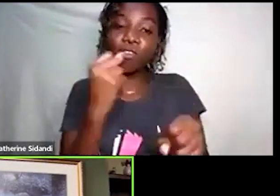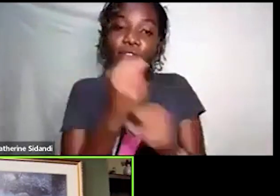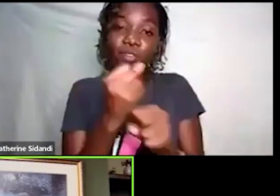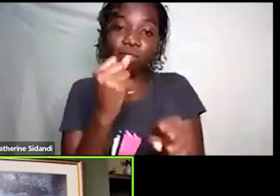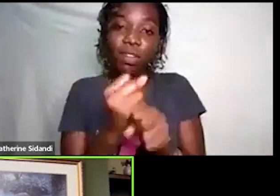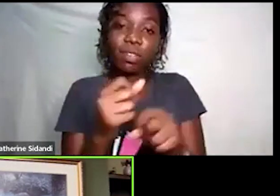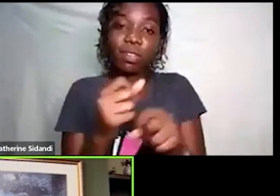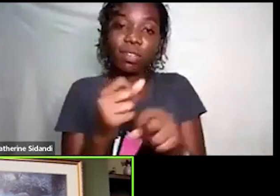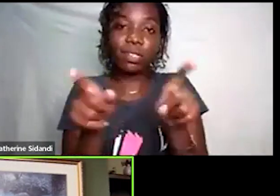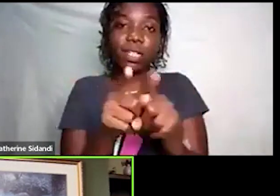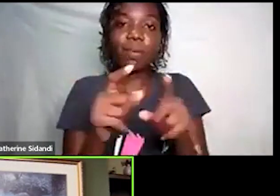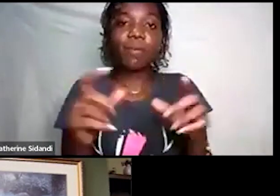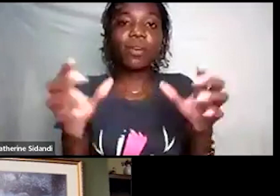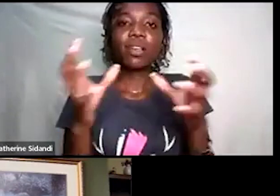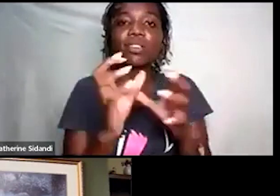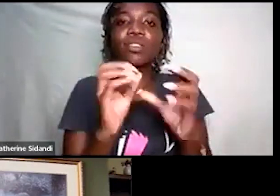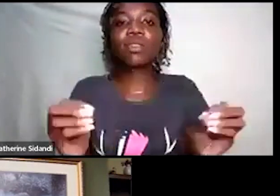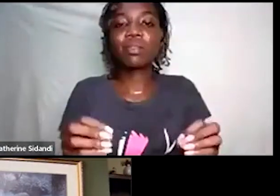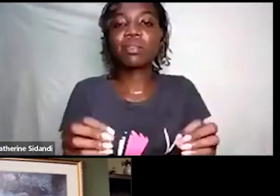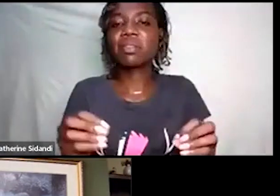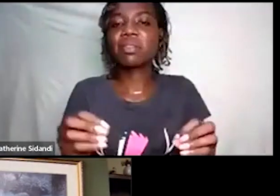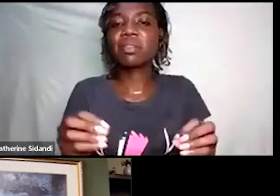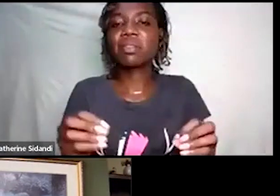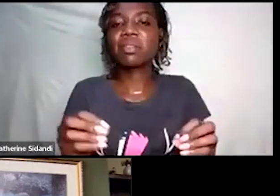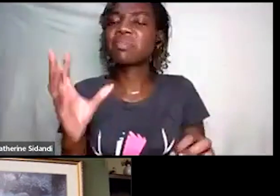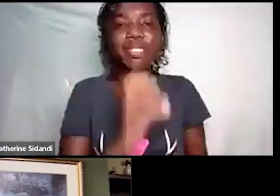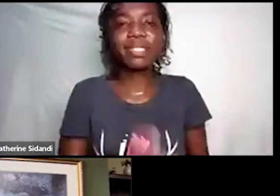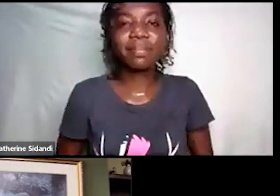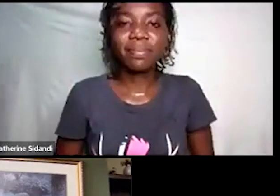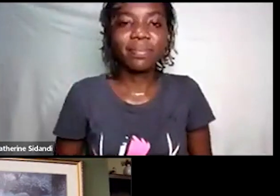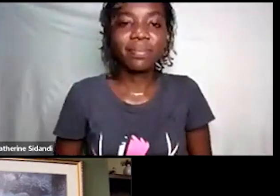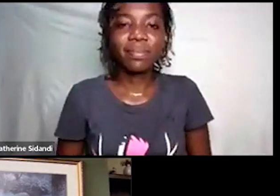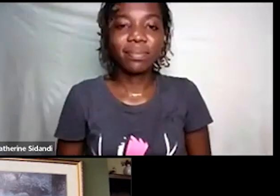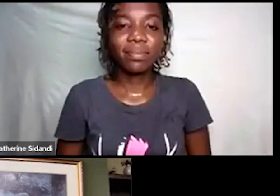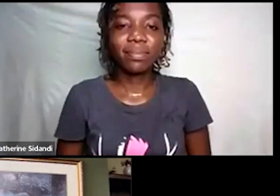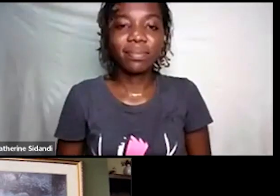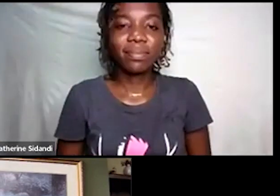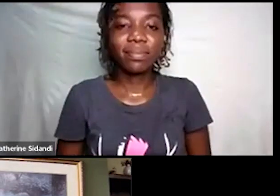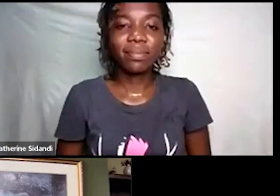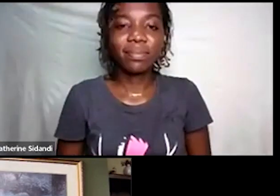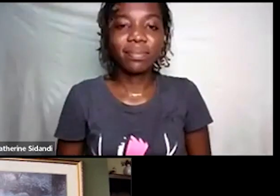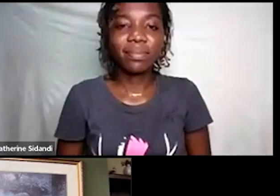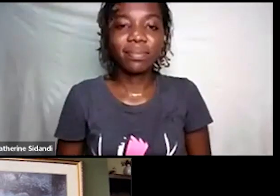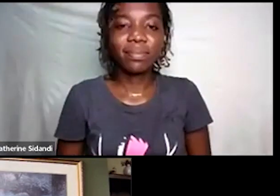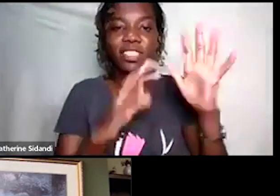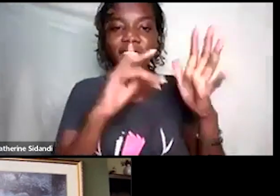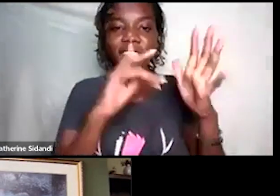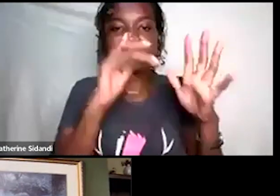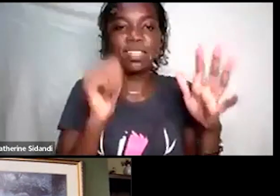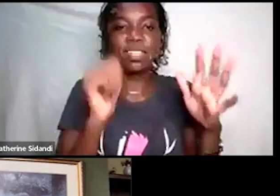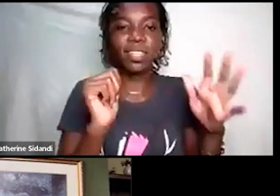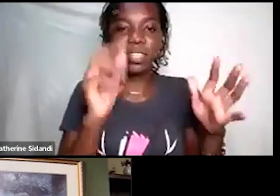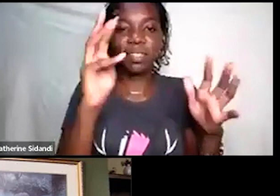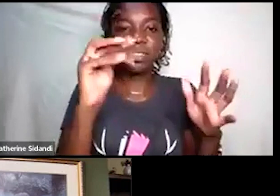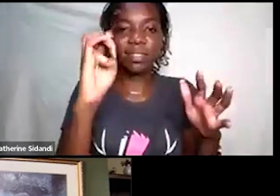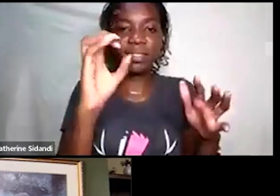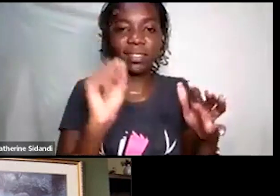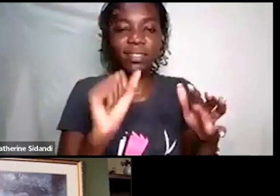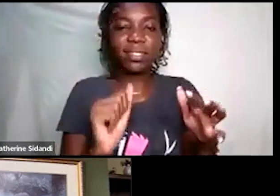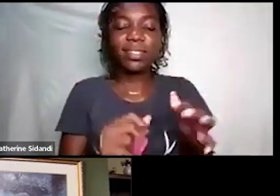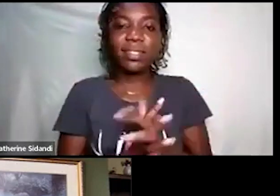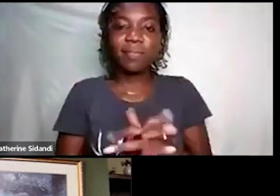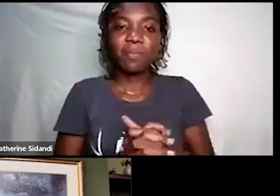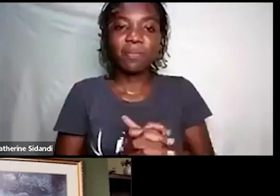rare. Yeah, congratulations. Yes, congratulations, James, my good friend, James Kyogora. Priska, I see